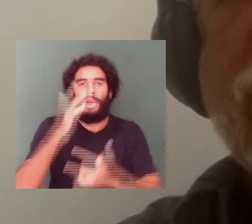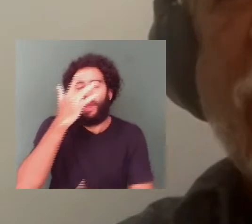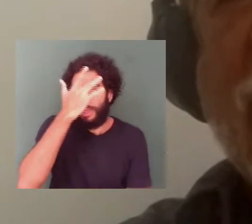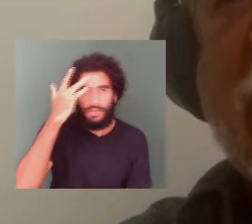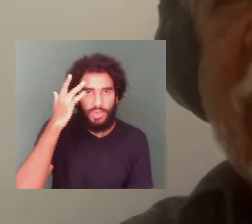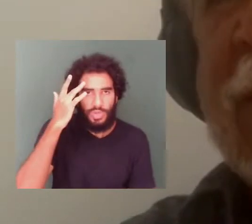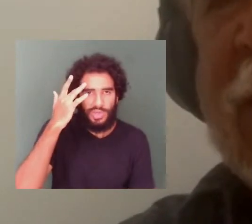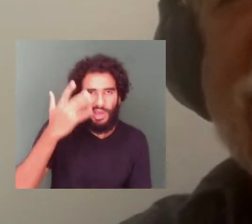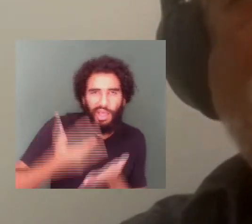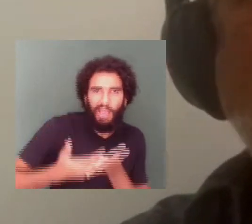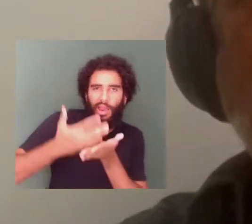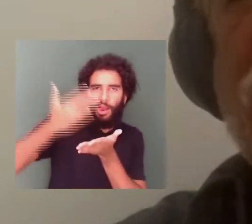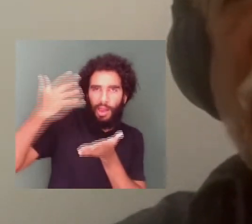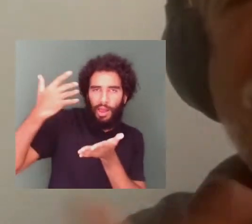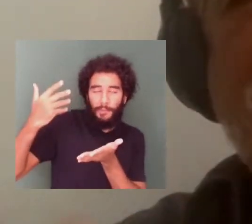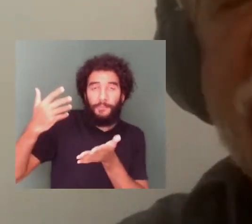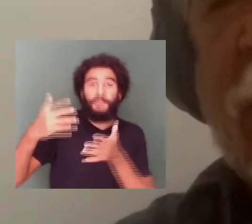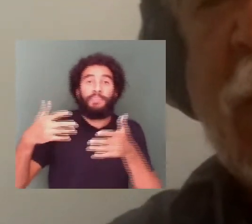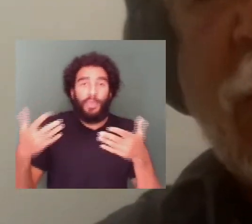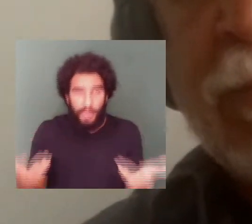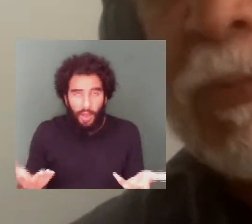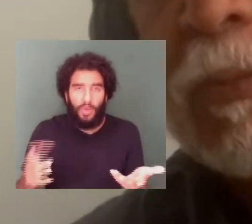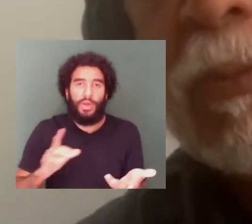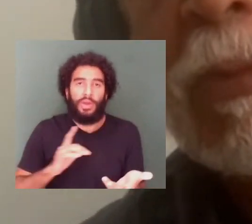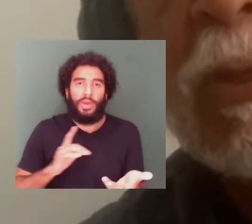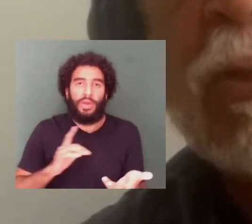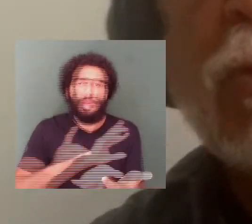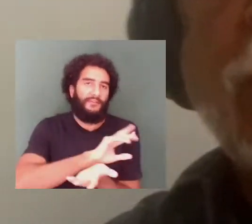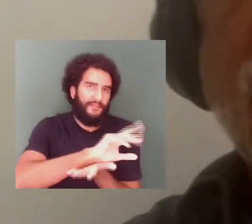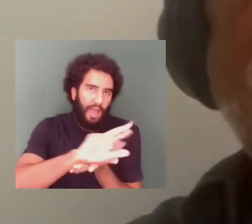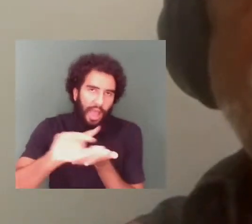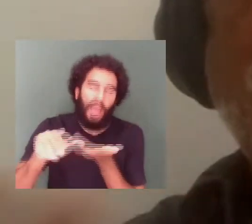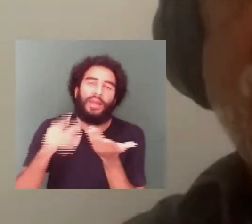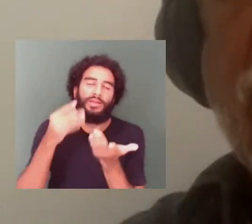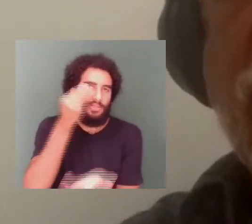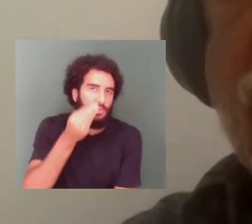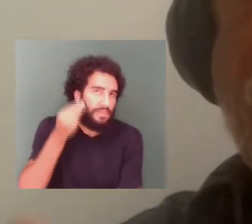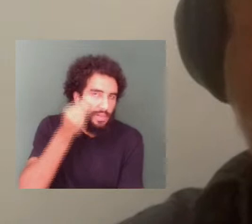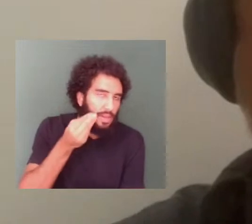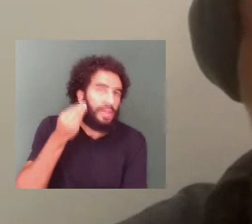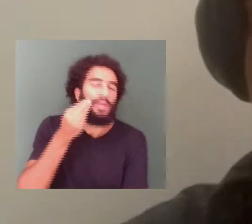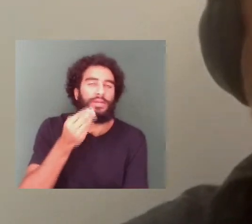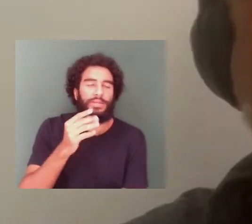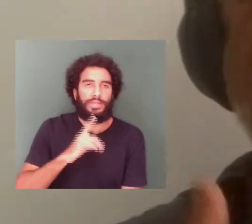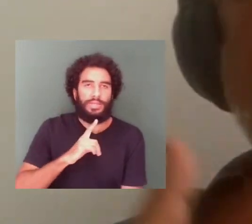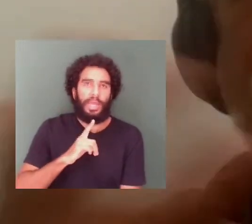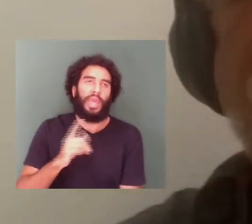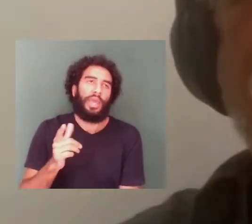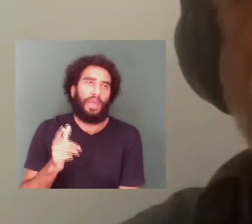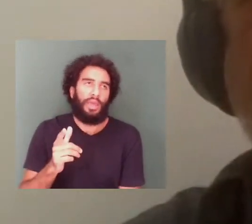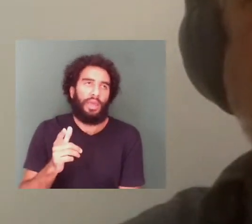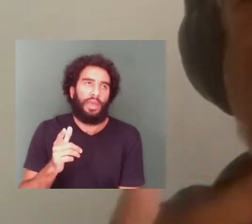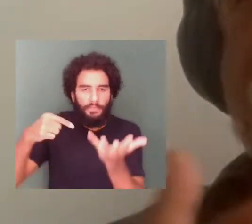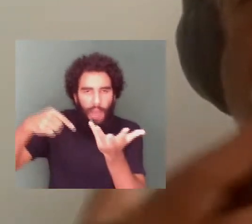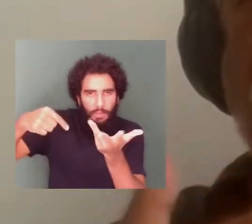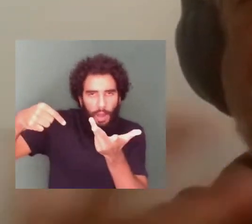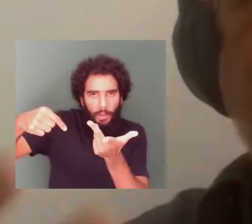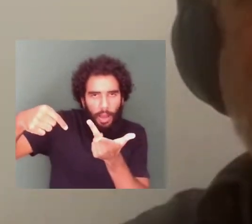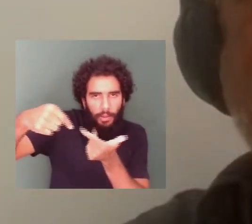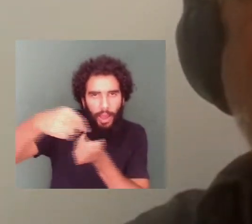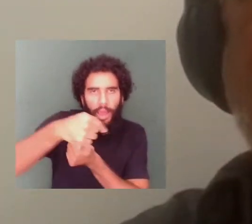brings together all actors that are engaged in the sector. Therefore, we show several experiences